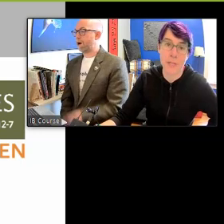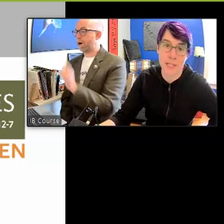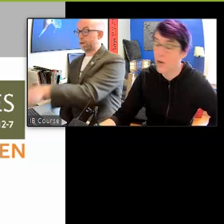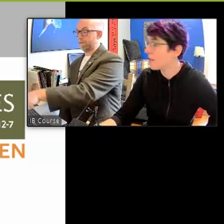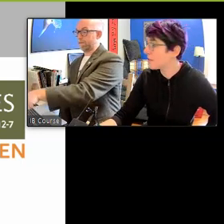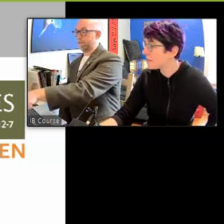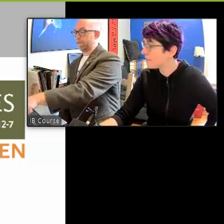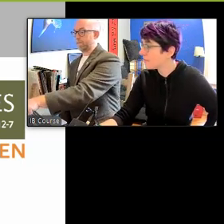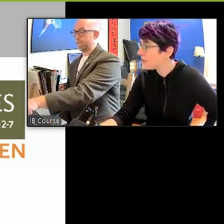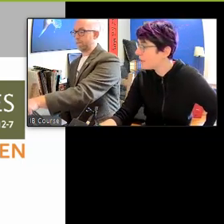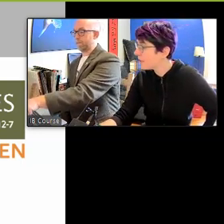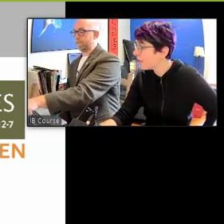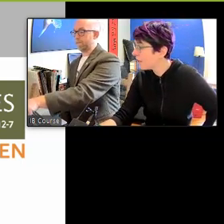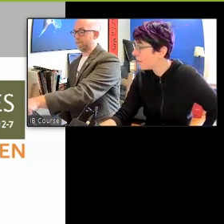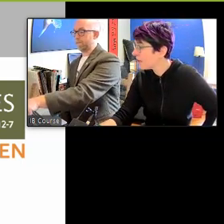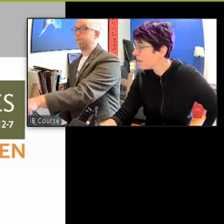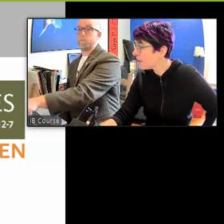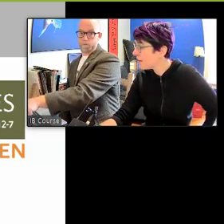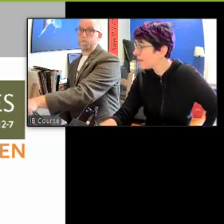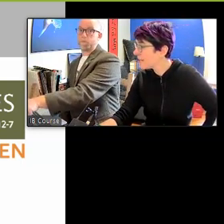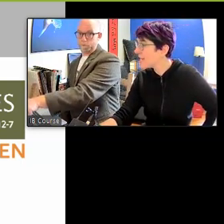and how much does it cost?